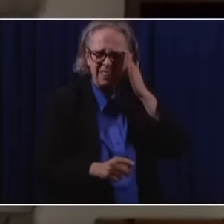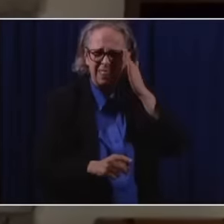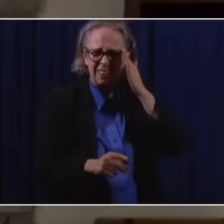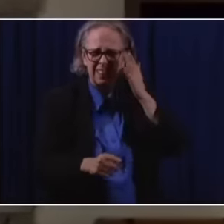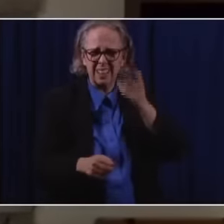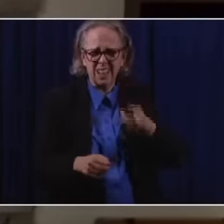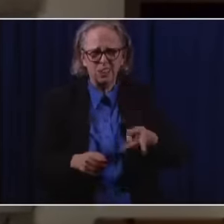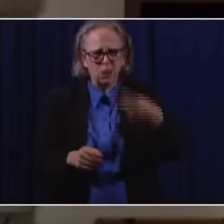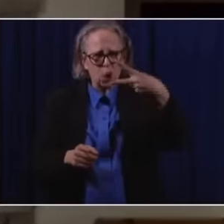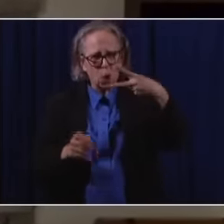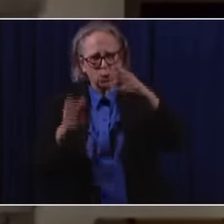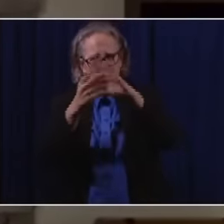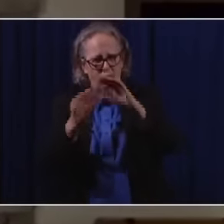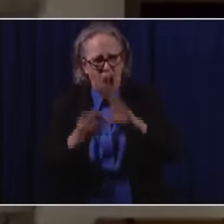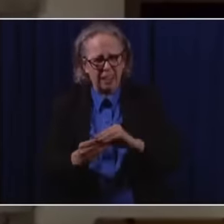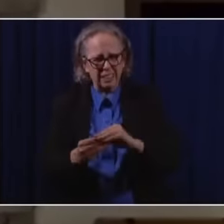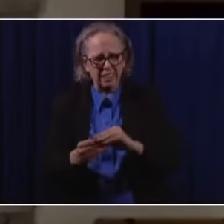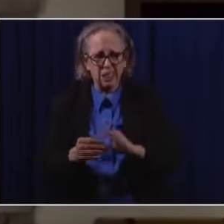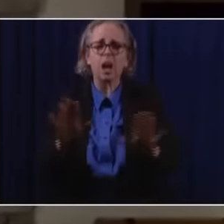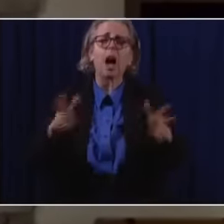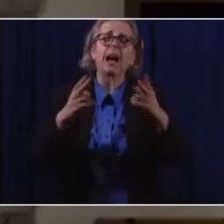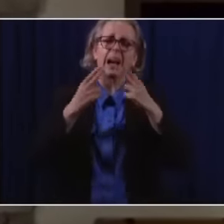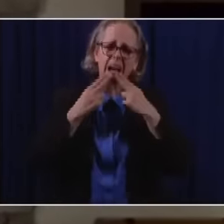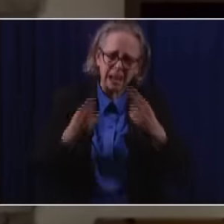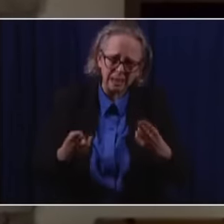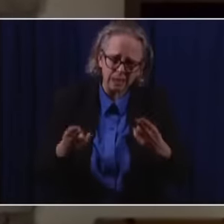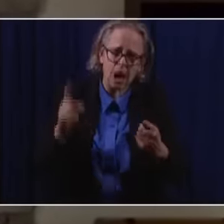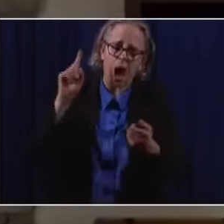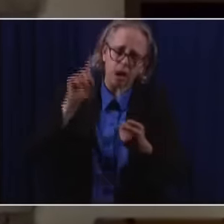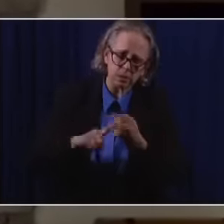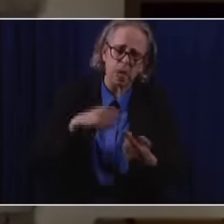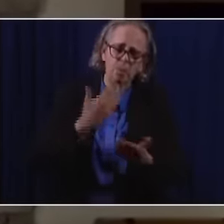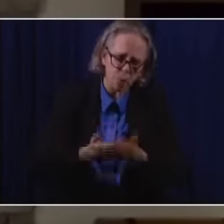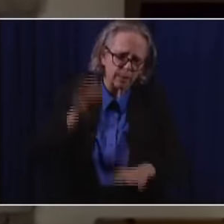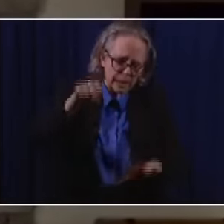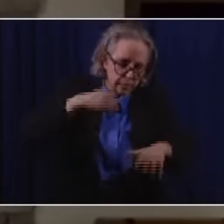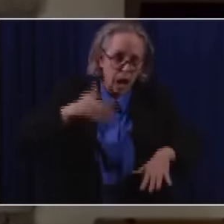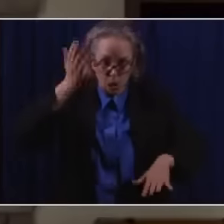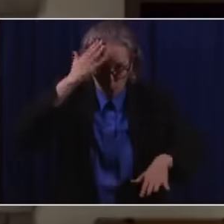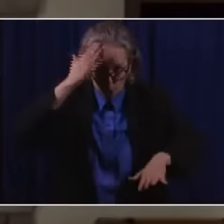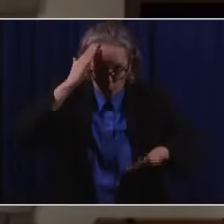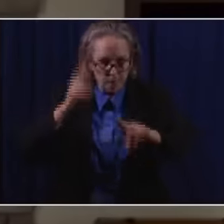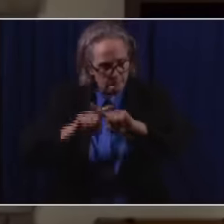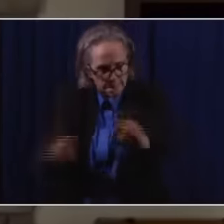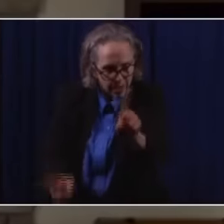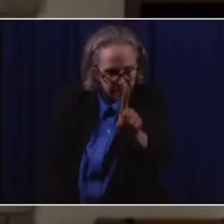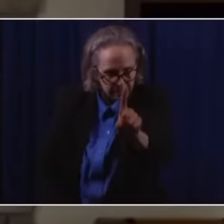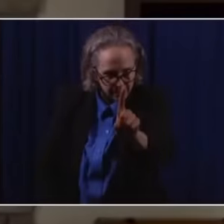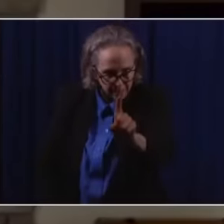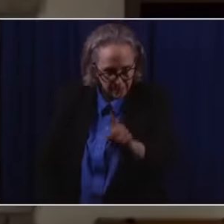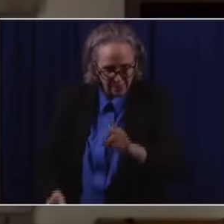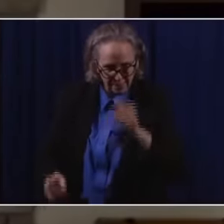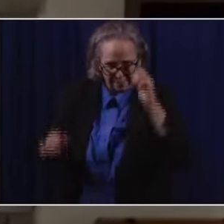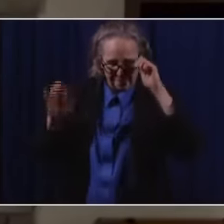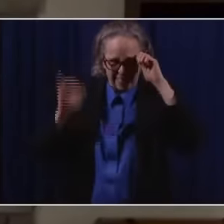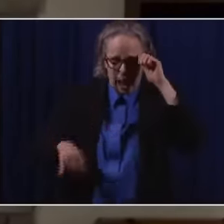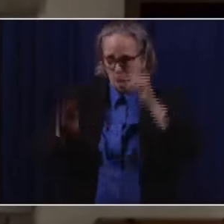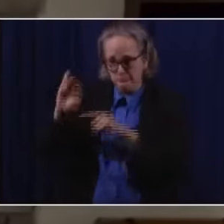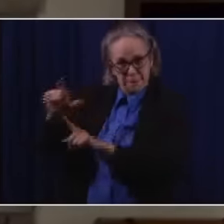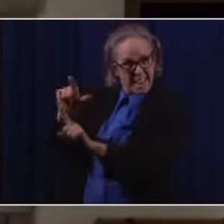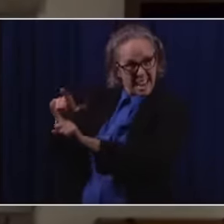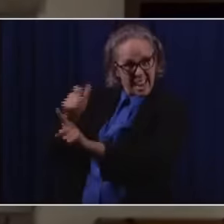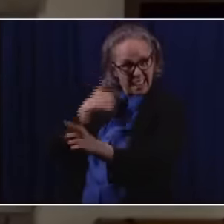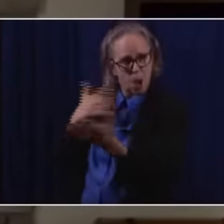But these are the exact scenarios that we can help prevent through Senator Dolan's bill that is pending right now in the General